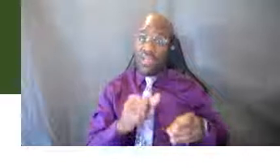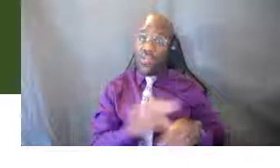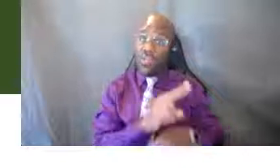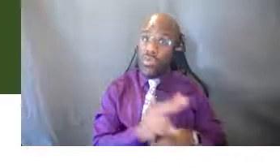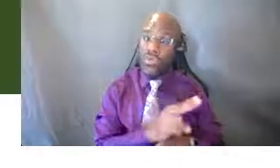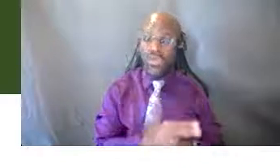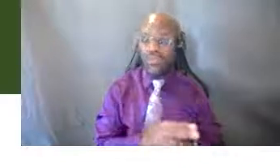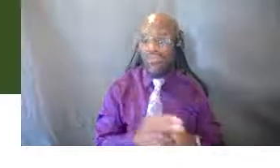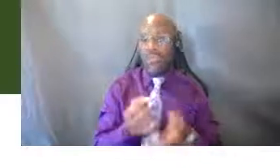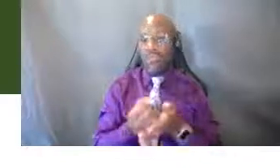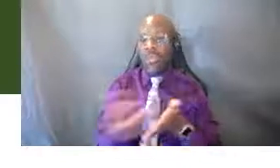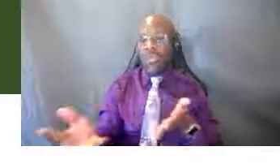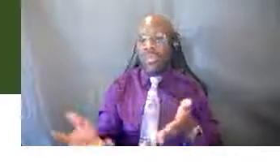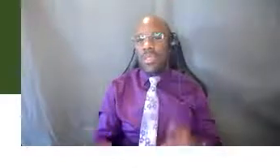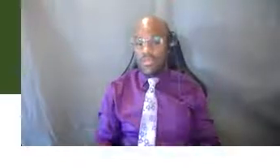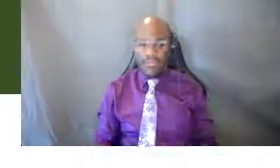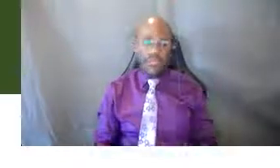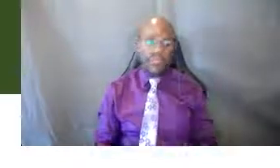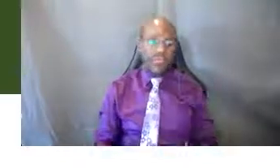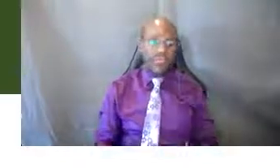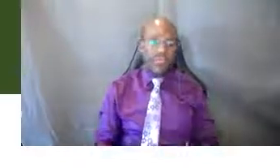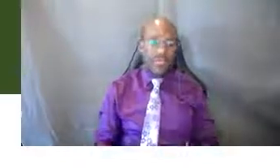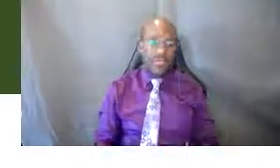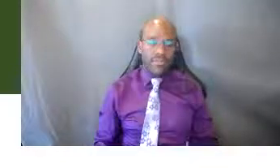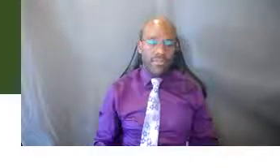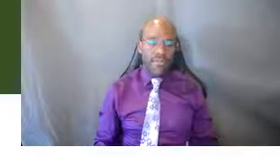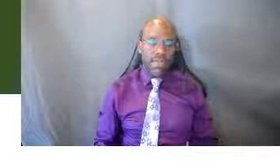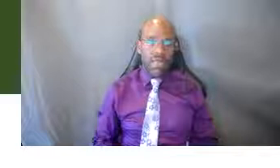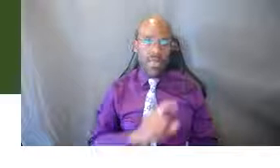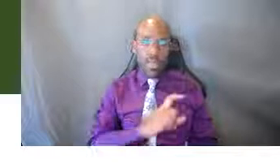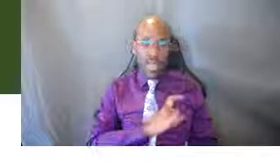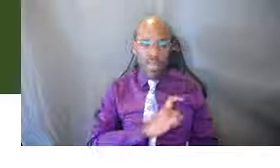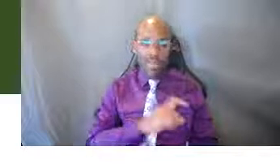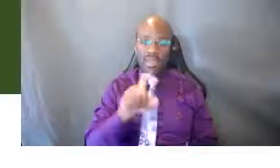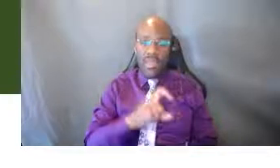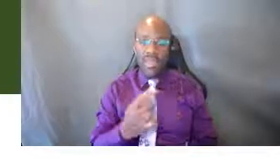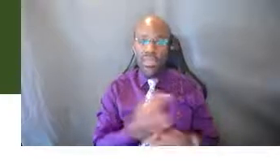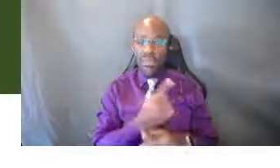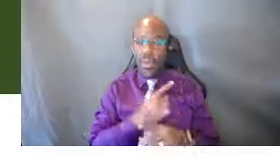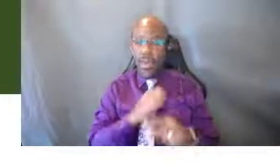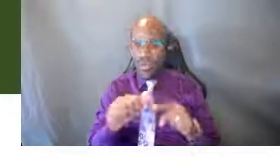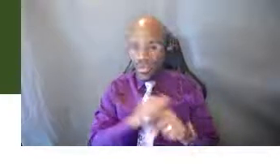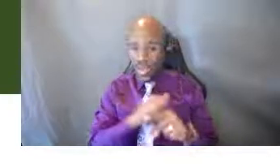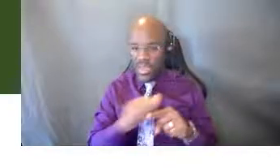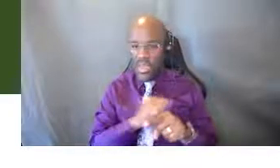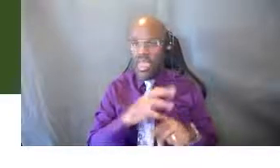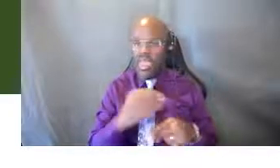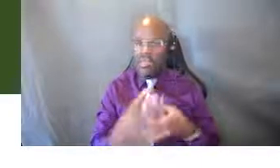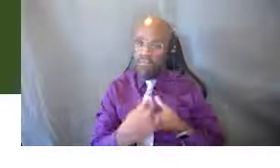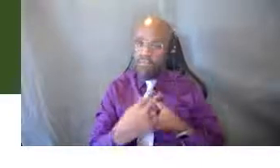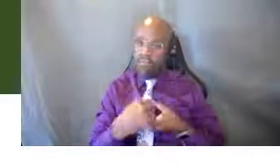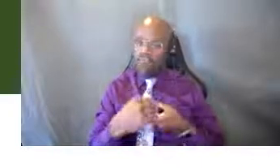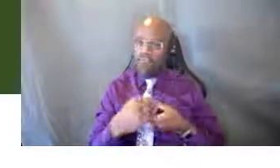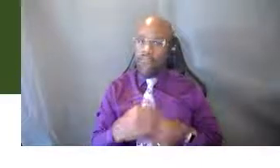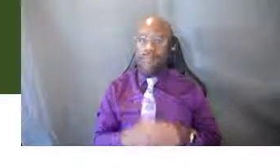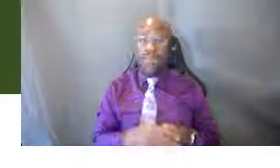adequate funding. The only way there can be enough crisis response staff is if there's adequate